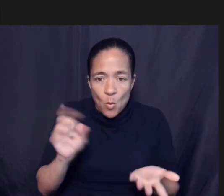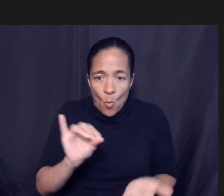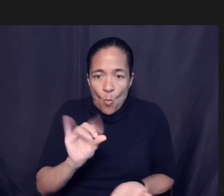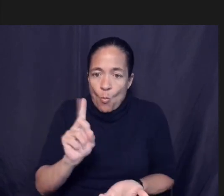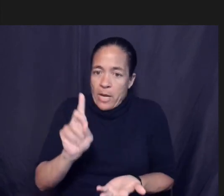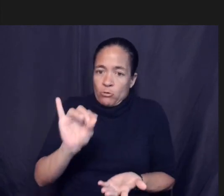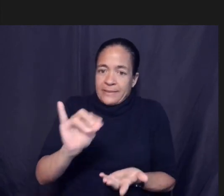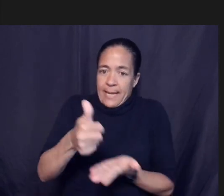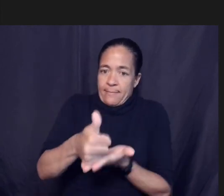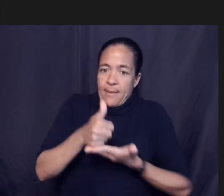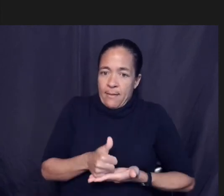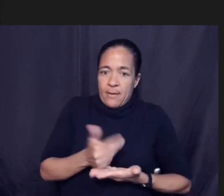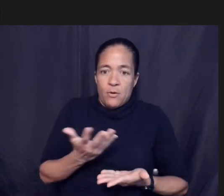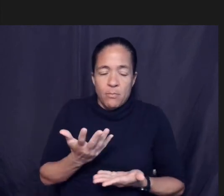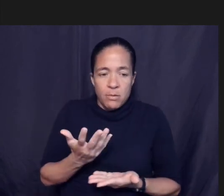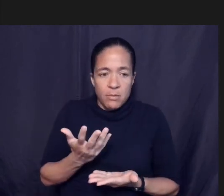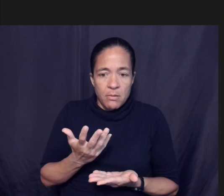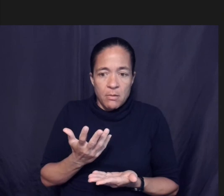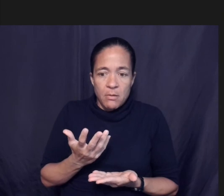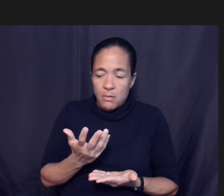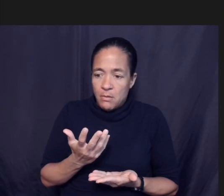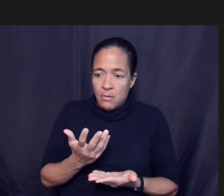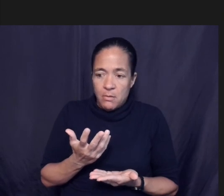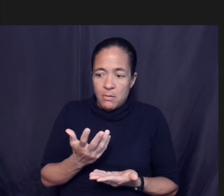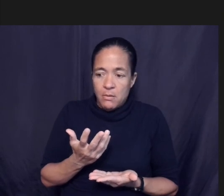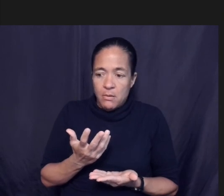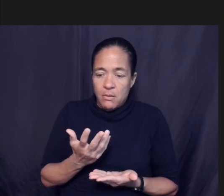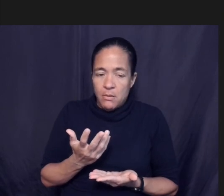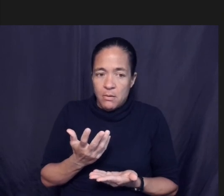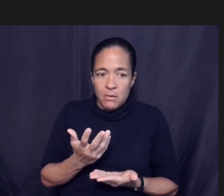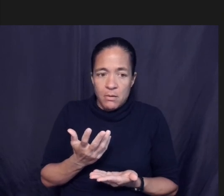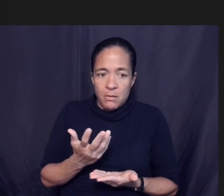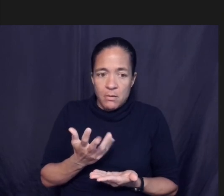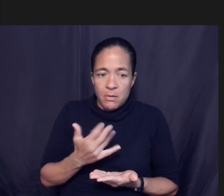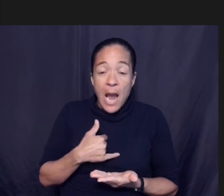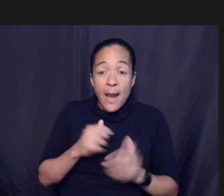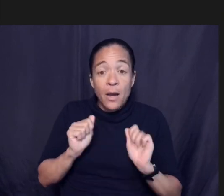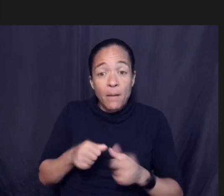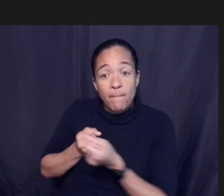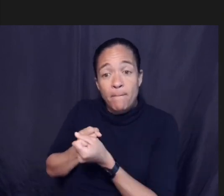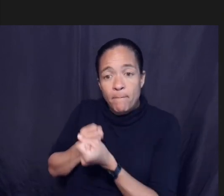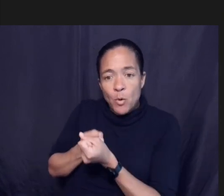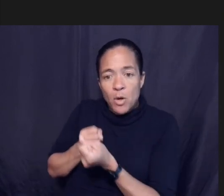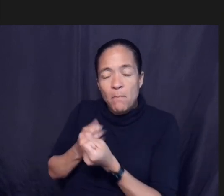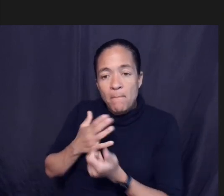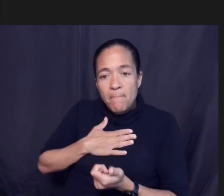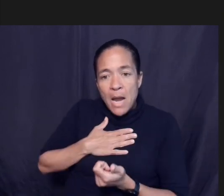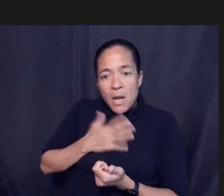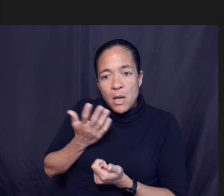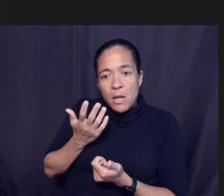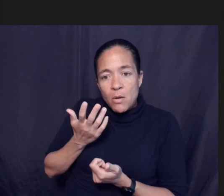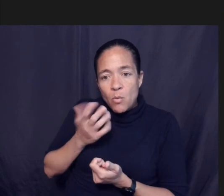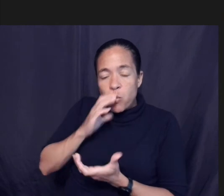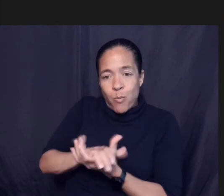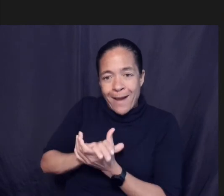where's that help at? Like, really? Like, I mean, I can support my wife so